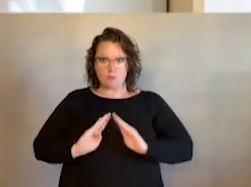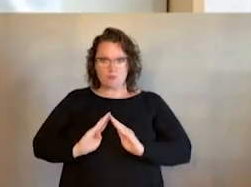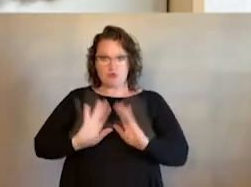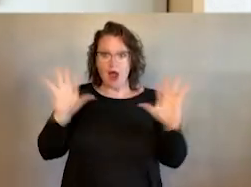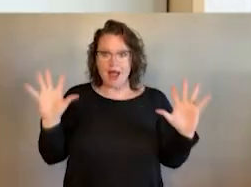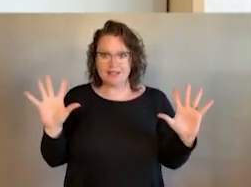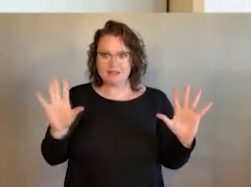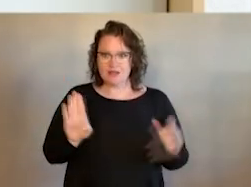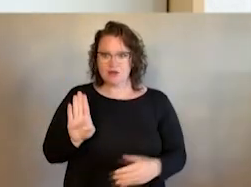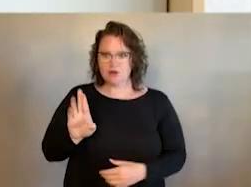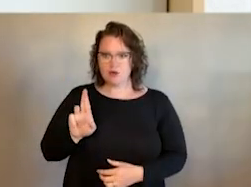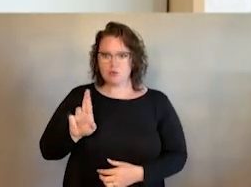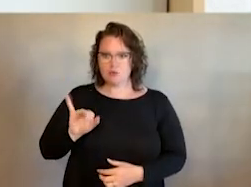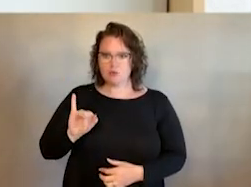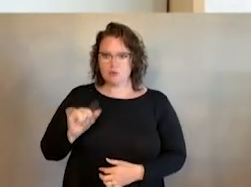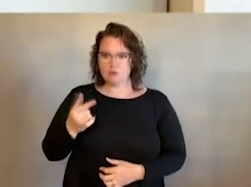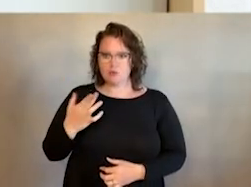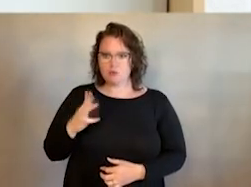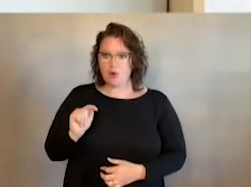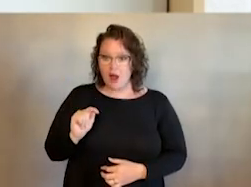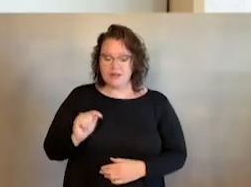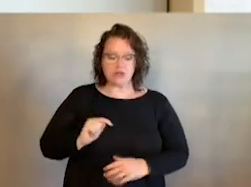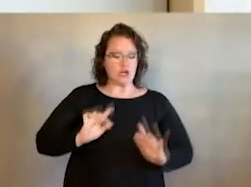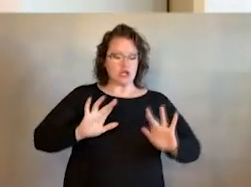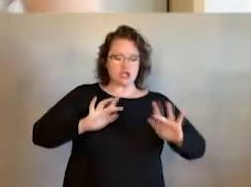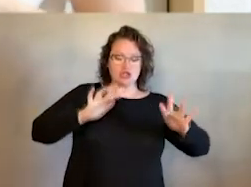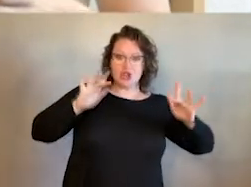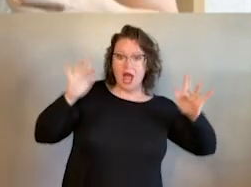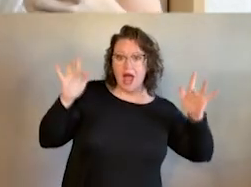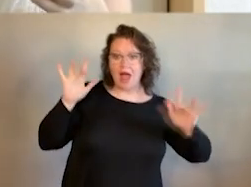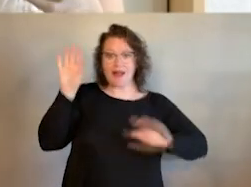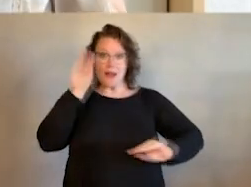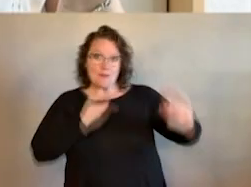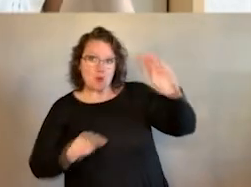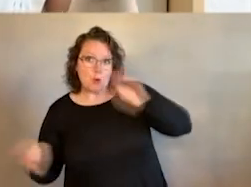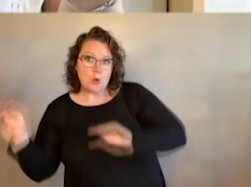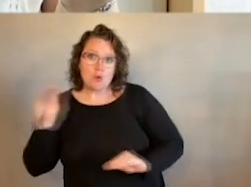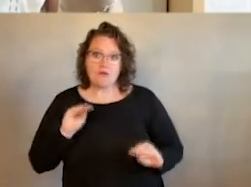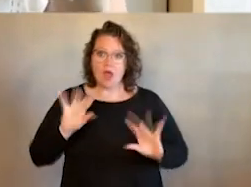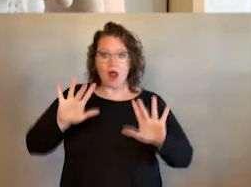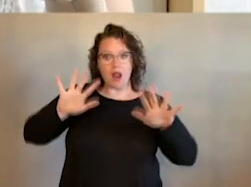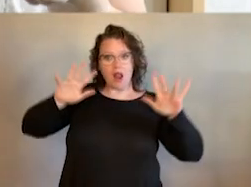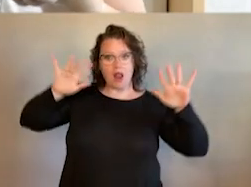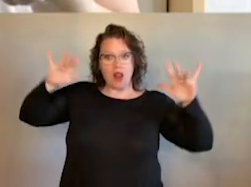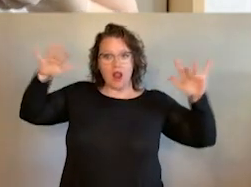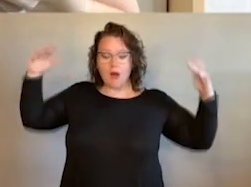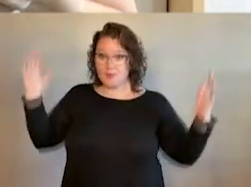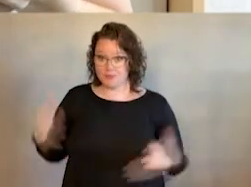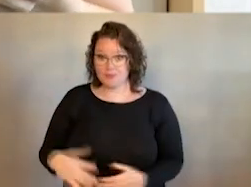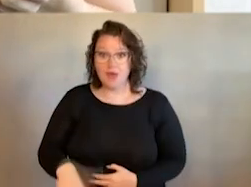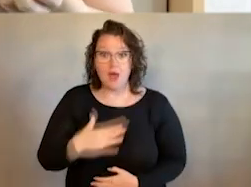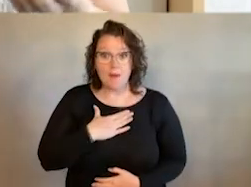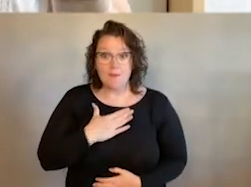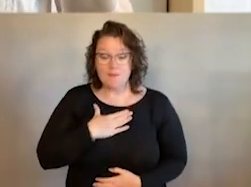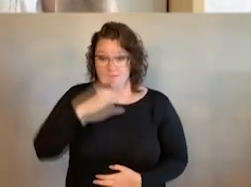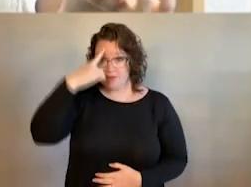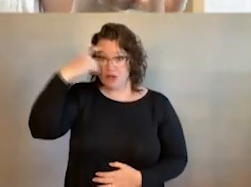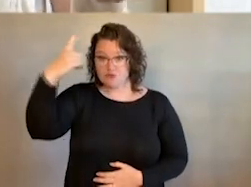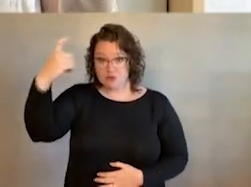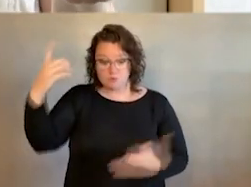bright. There's things shining, there's things moving, it's glittery. My dreams